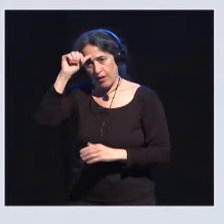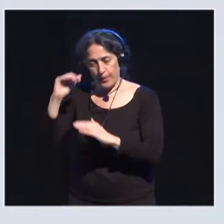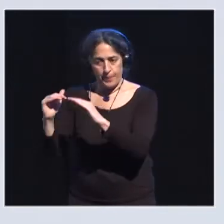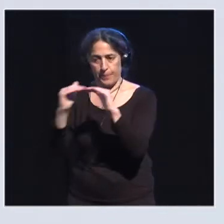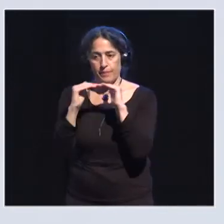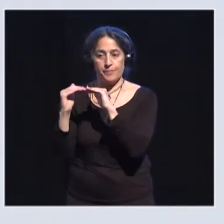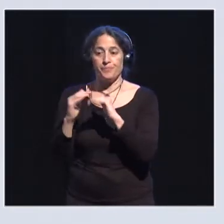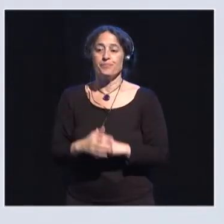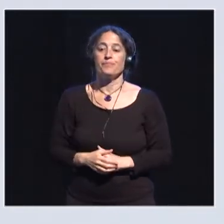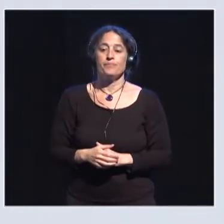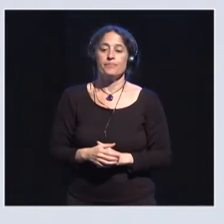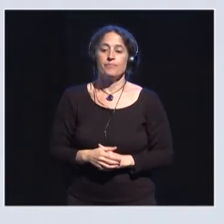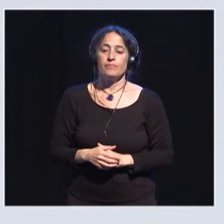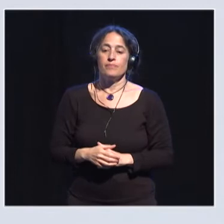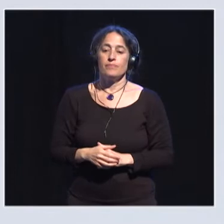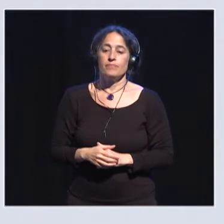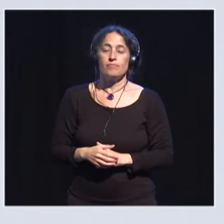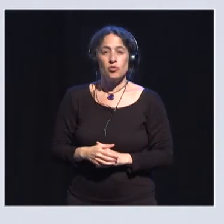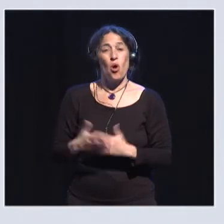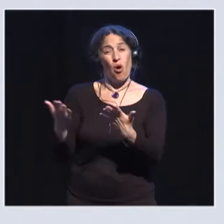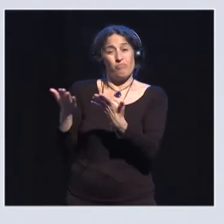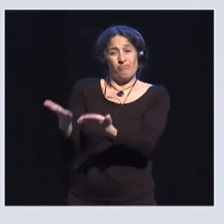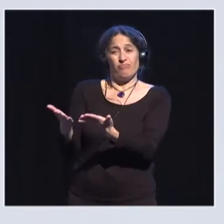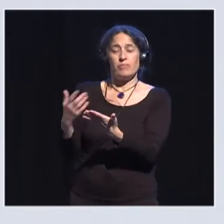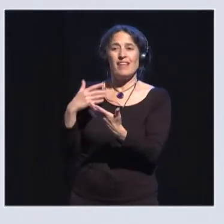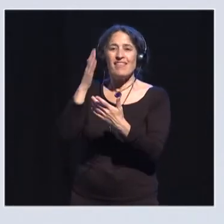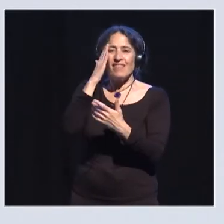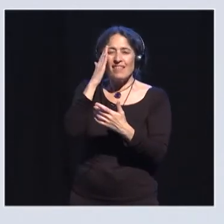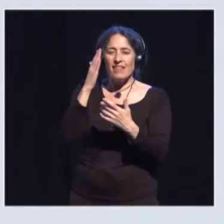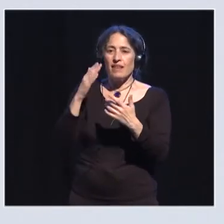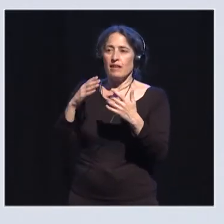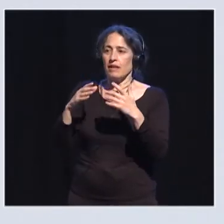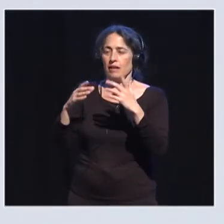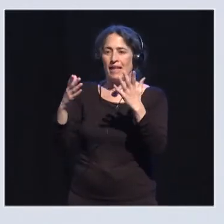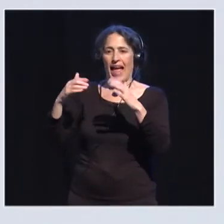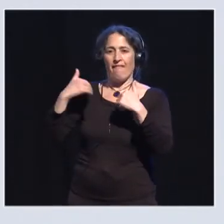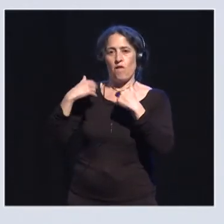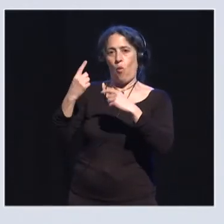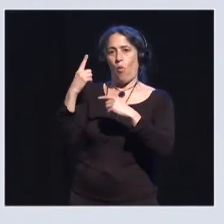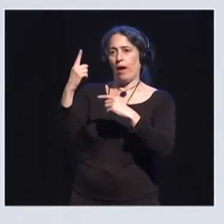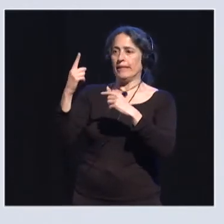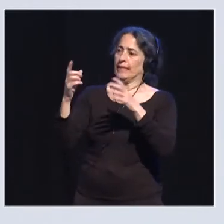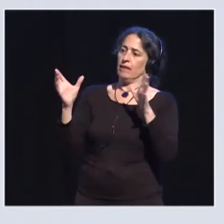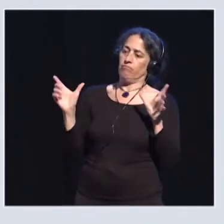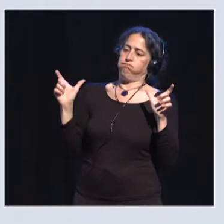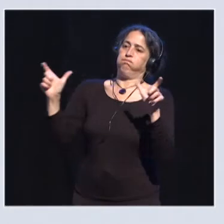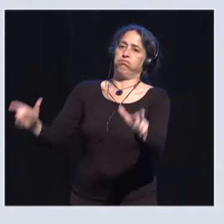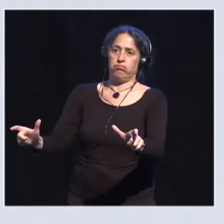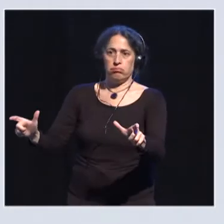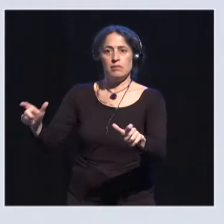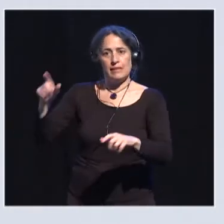those mediators paying allowances to their citizens, and in this way, they were able to save